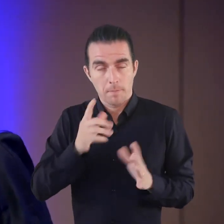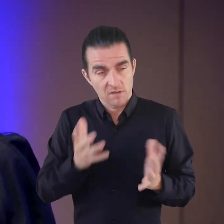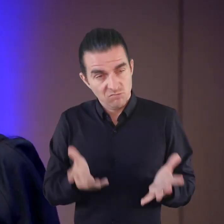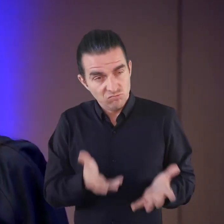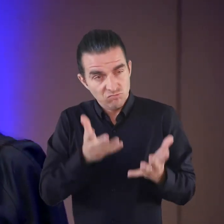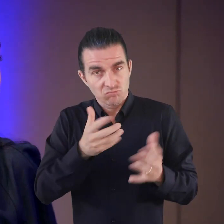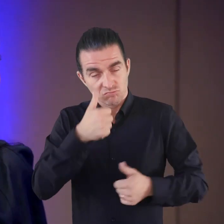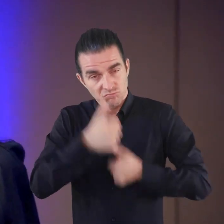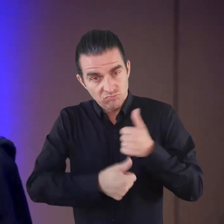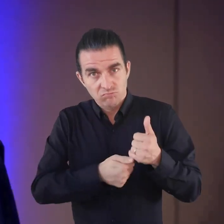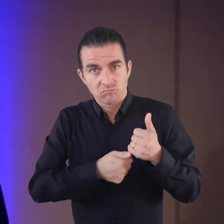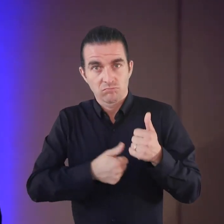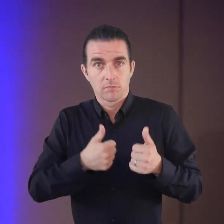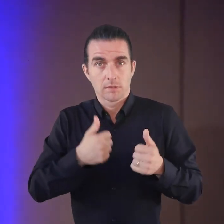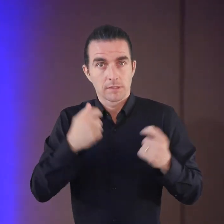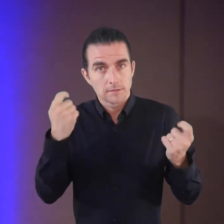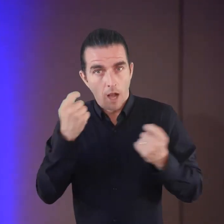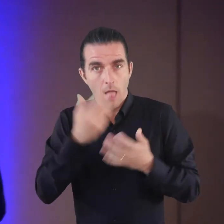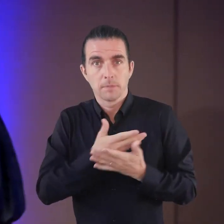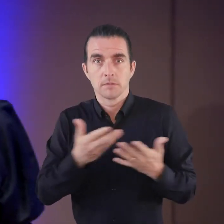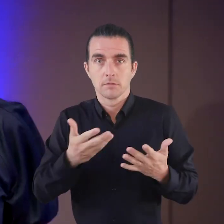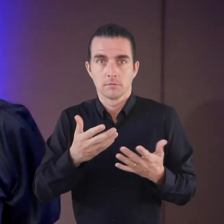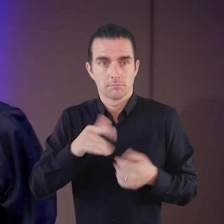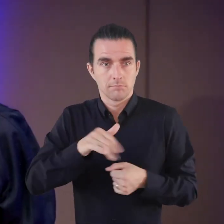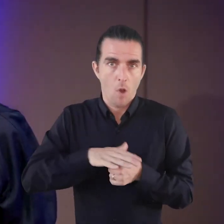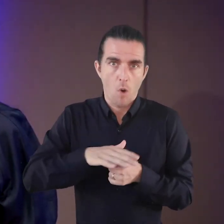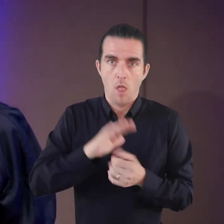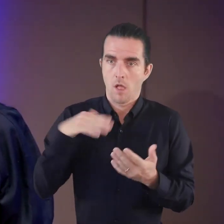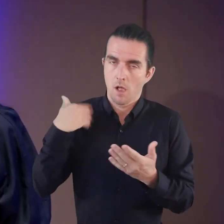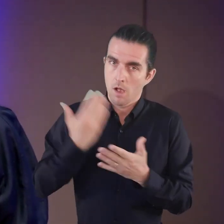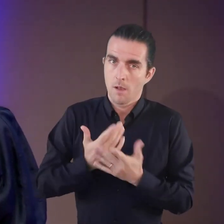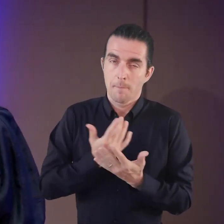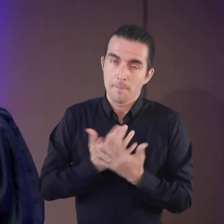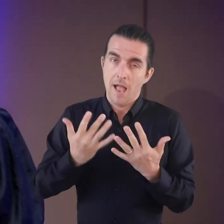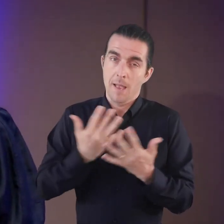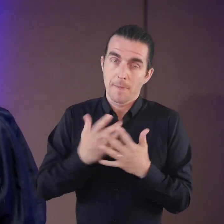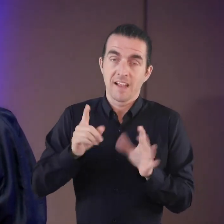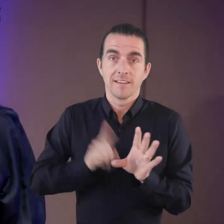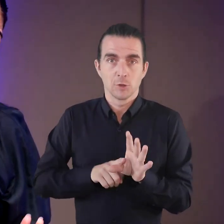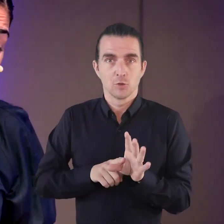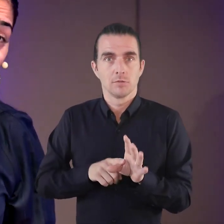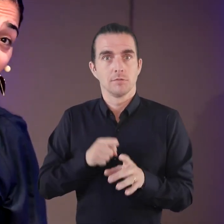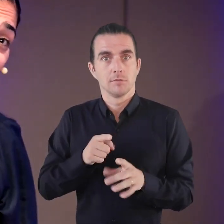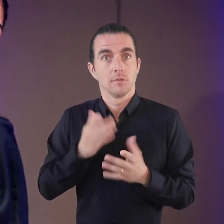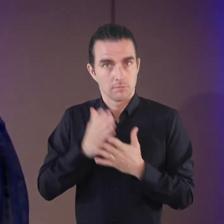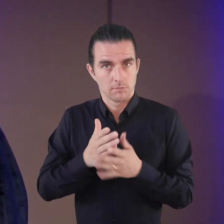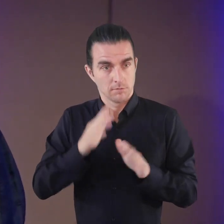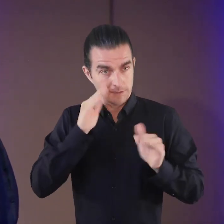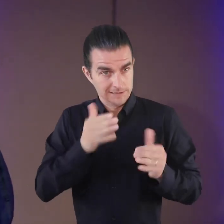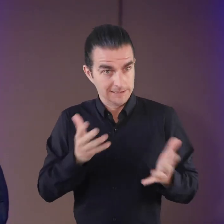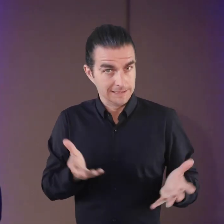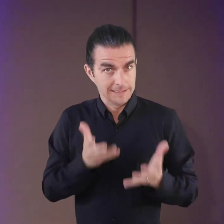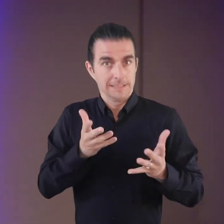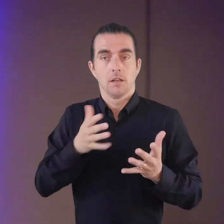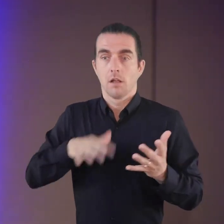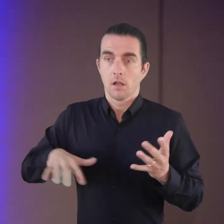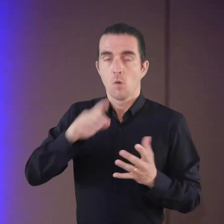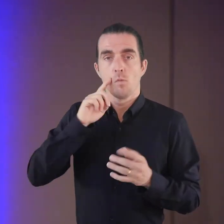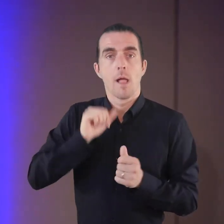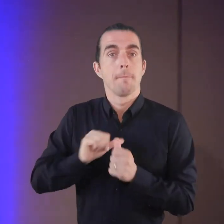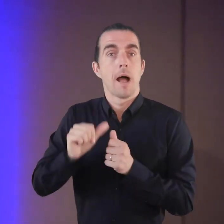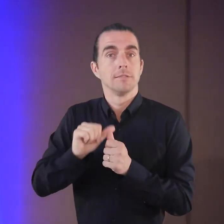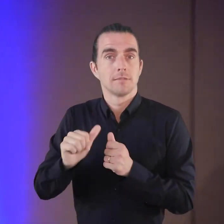level over many years gave the community a better outcome. But as a society, we're not ready to